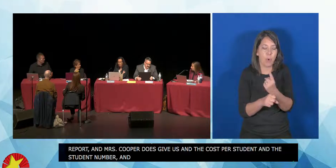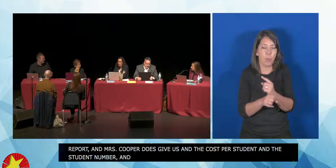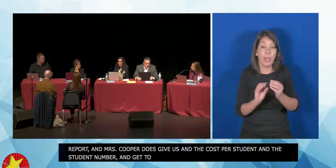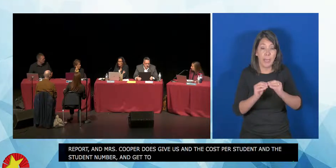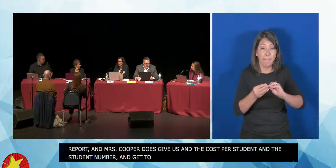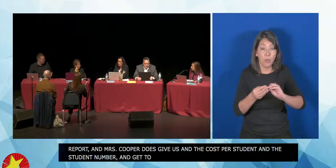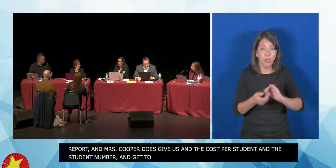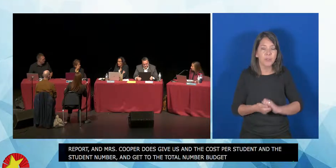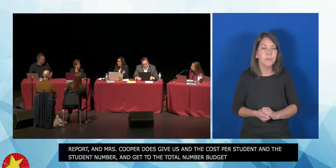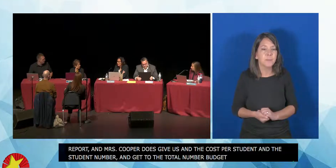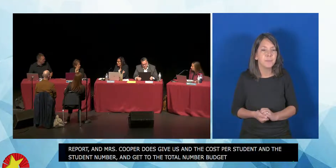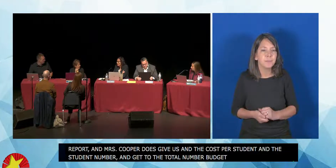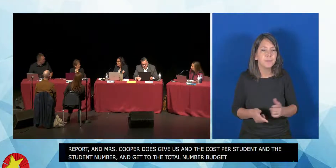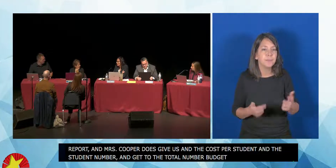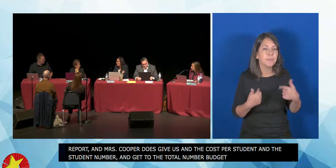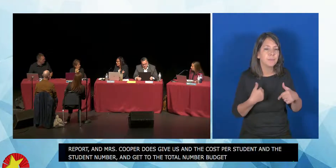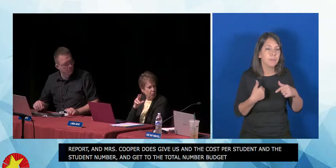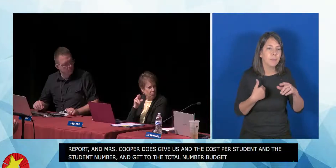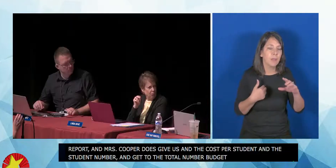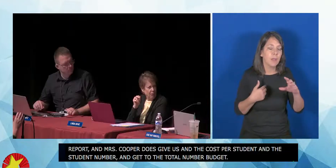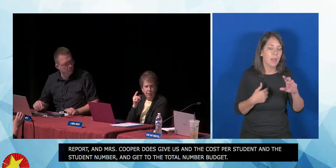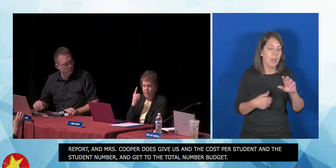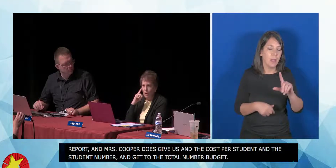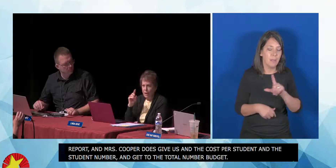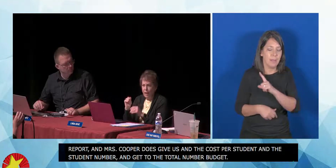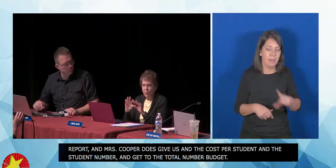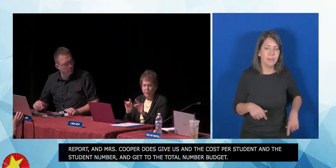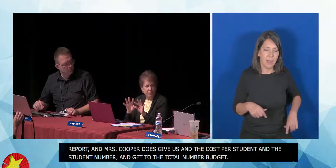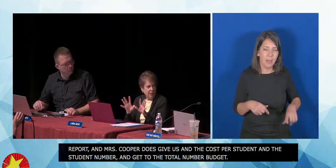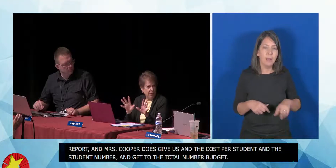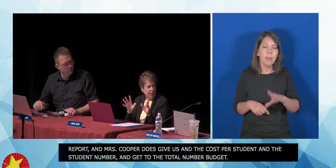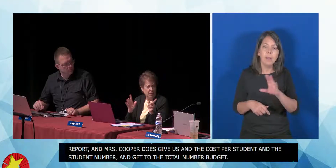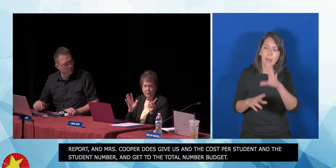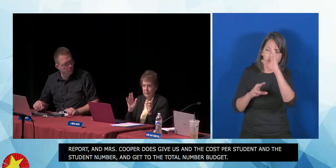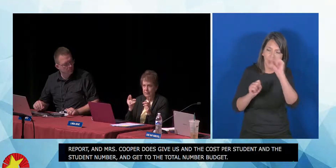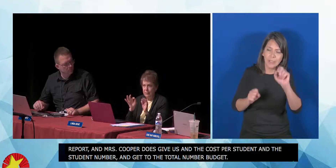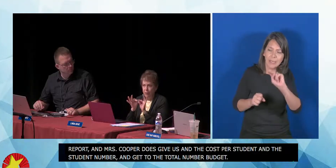President Nigro. Yes. I have a question for clarification. This is Linda.